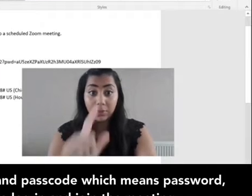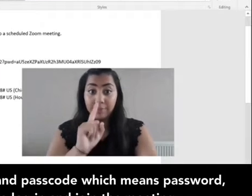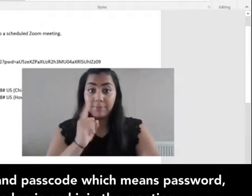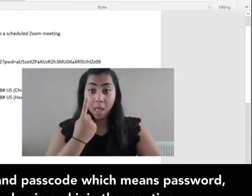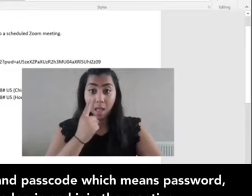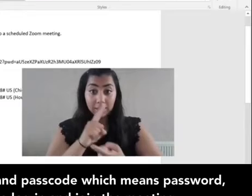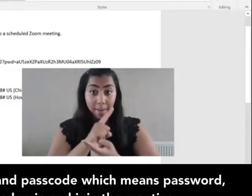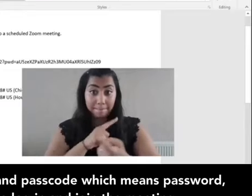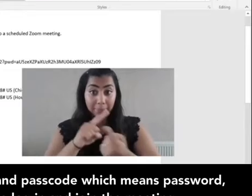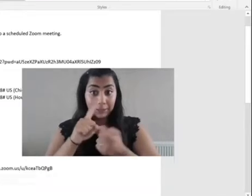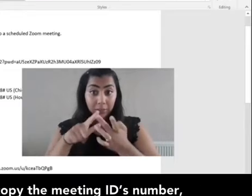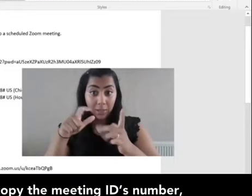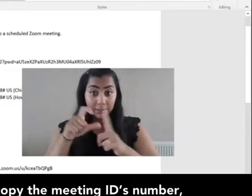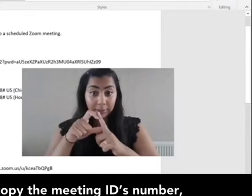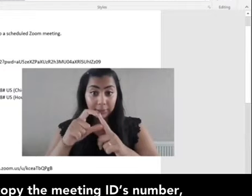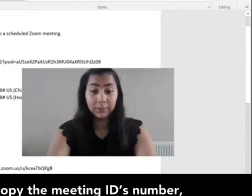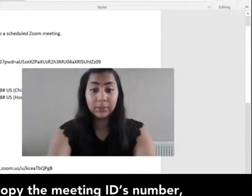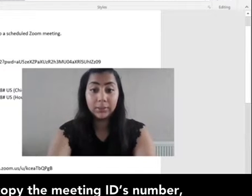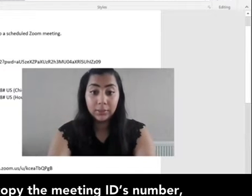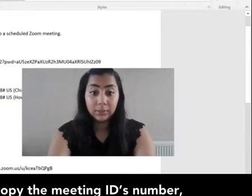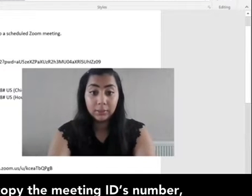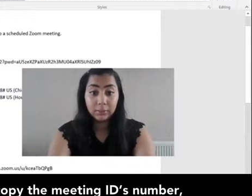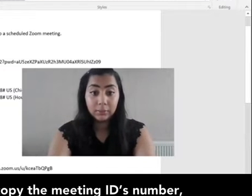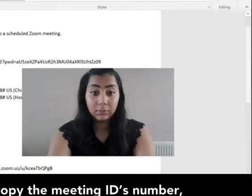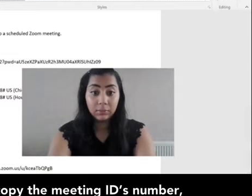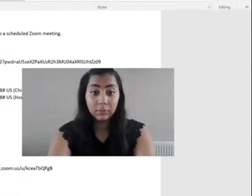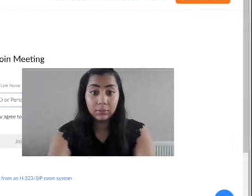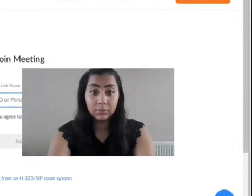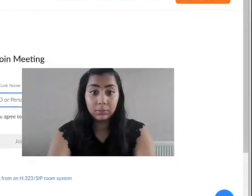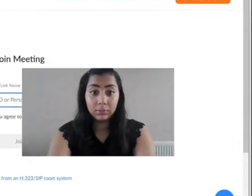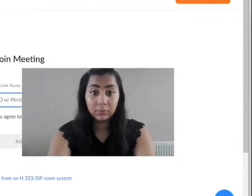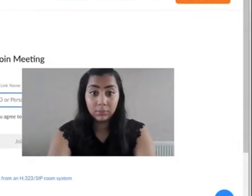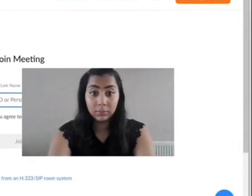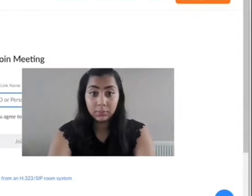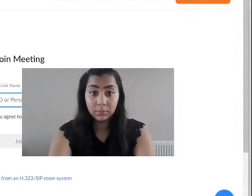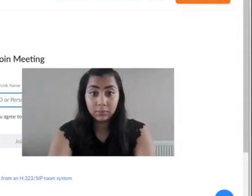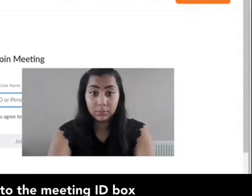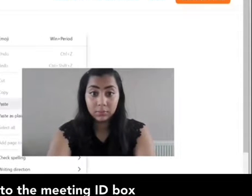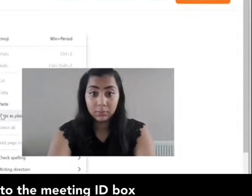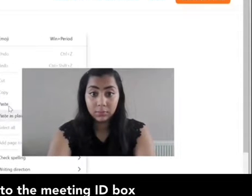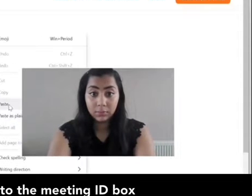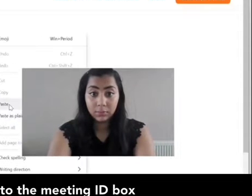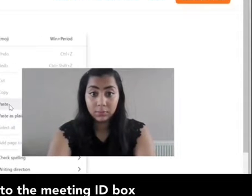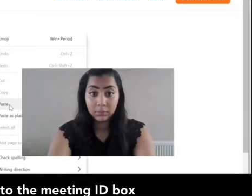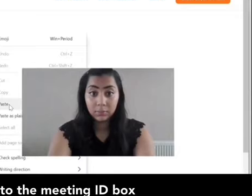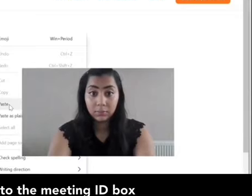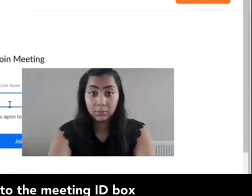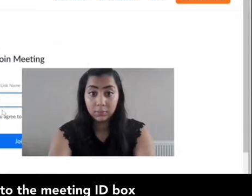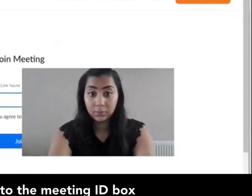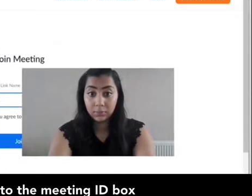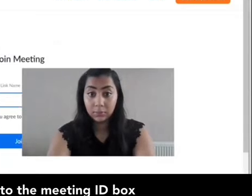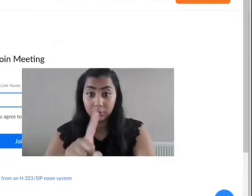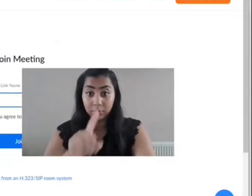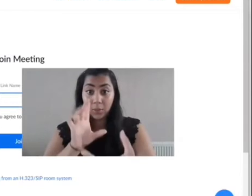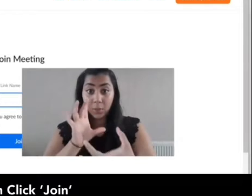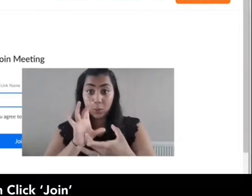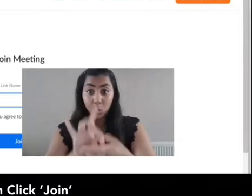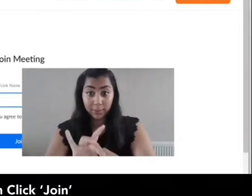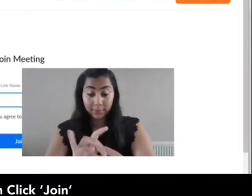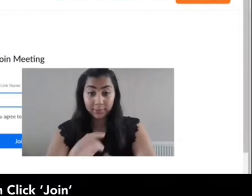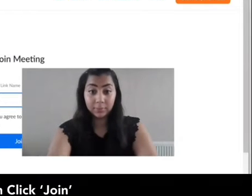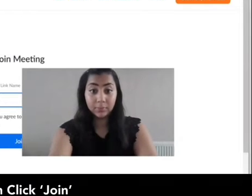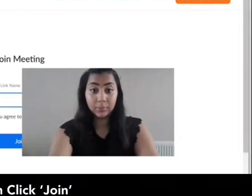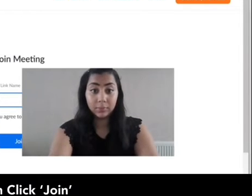You will first need to copy the meeting ID number and paste it in the meeting ID box, and then